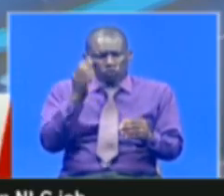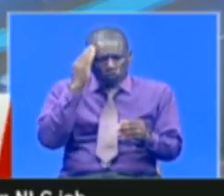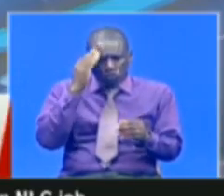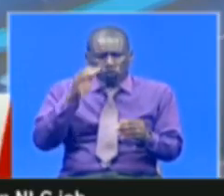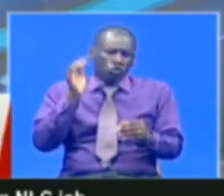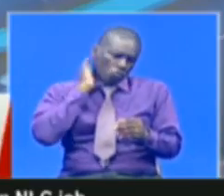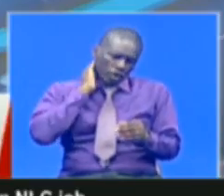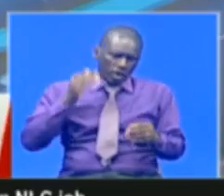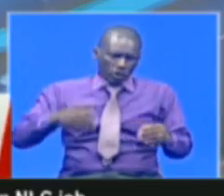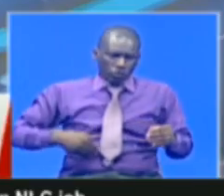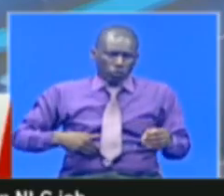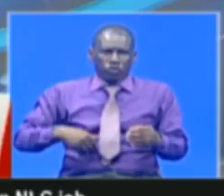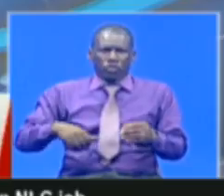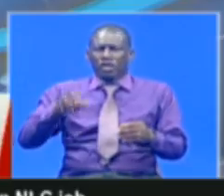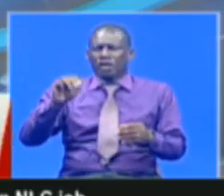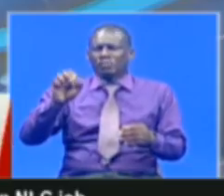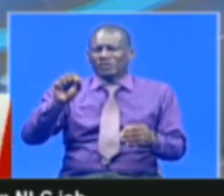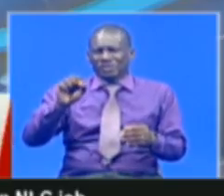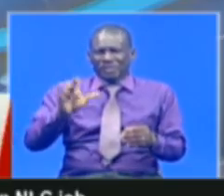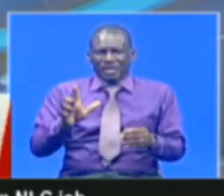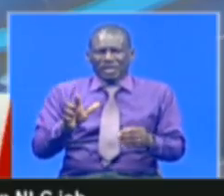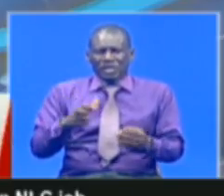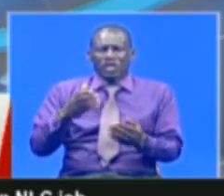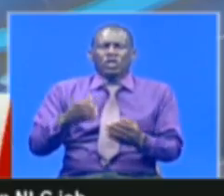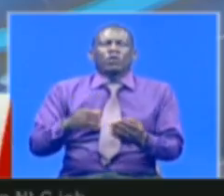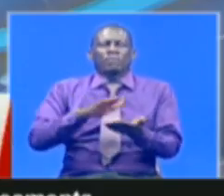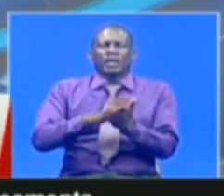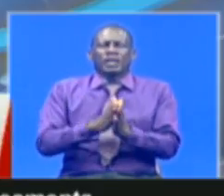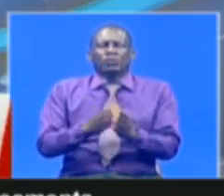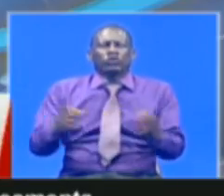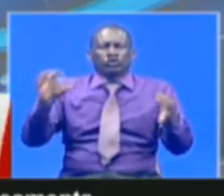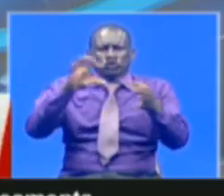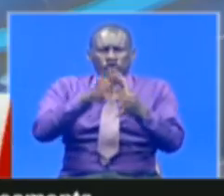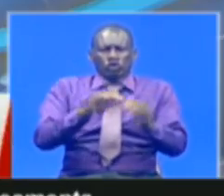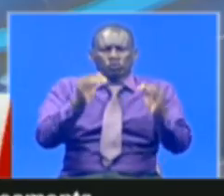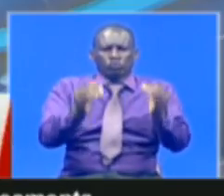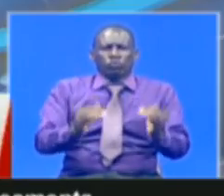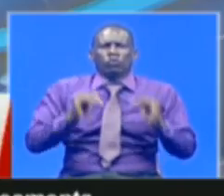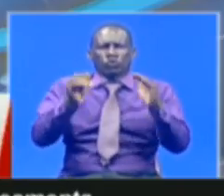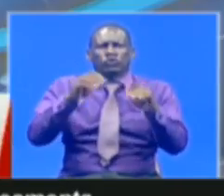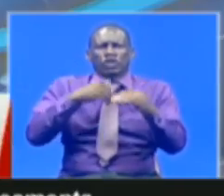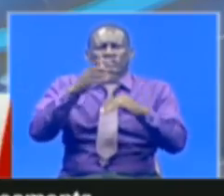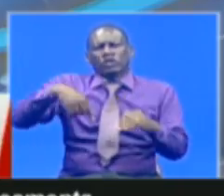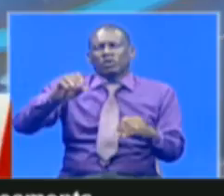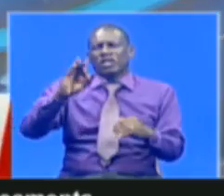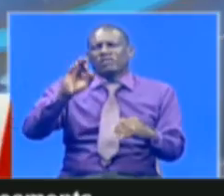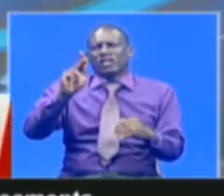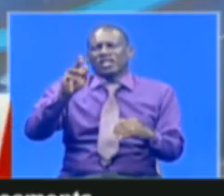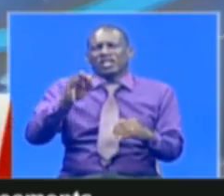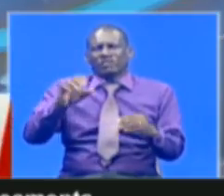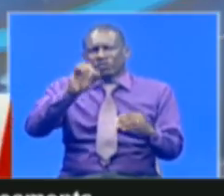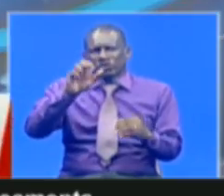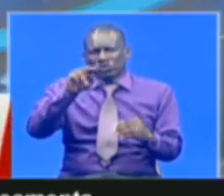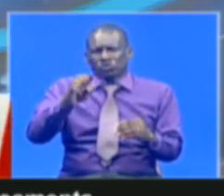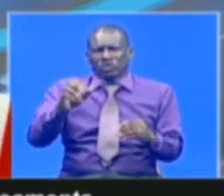Academy, otherwise known as MCL, wrote its name into the history books after securing promotion with a win in the FKF Zone A. Martin